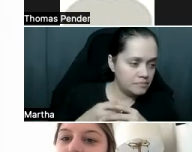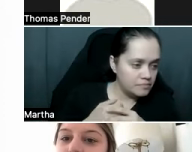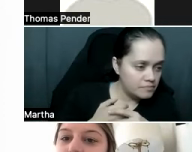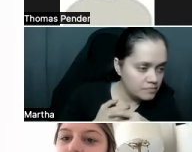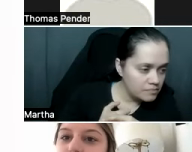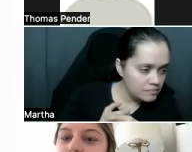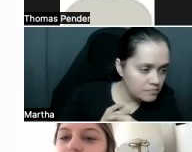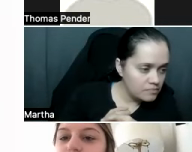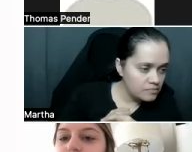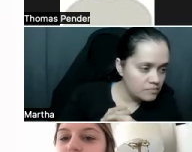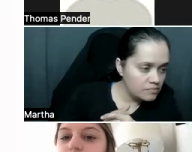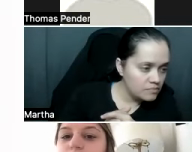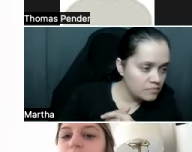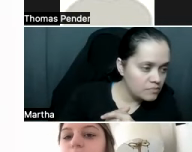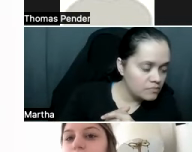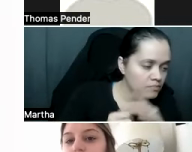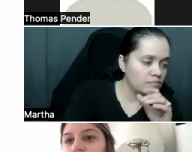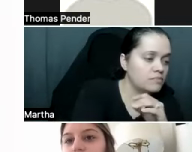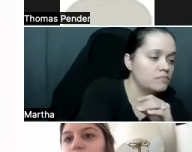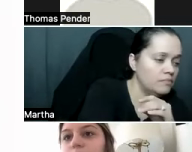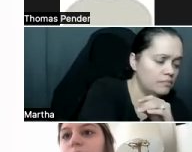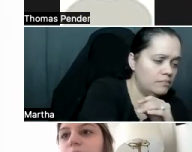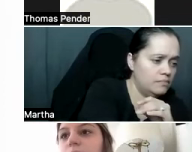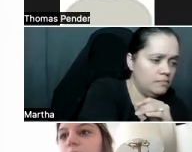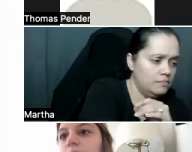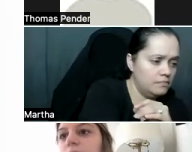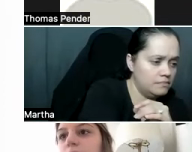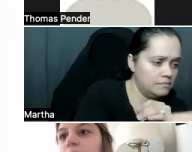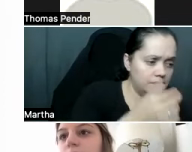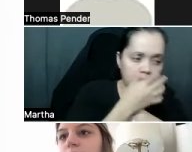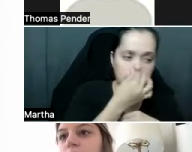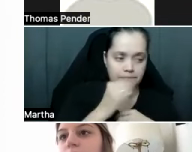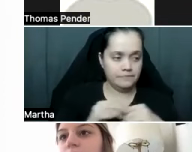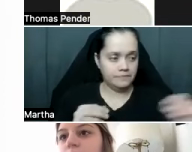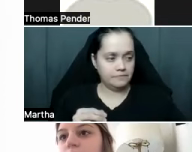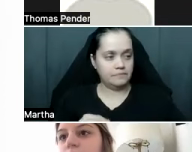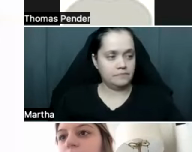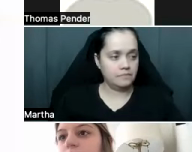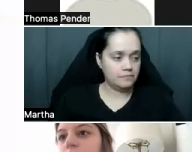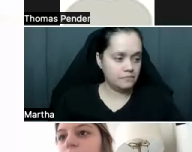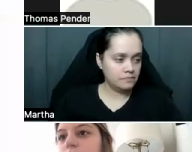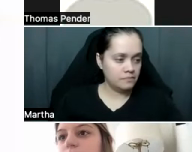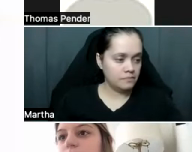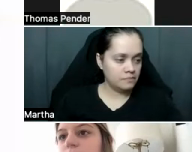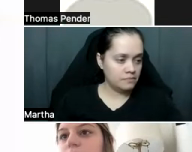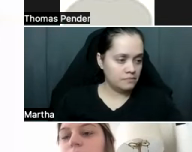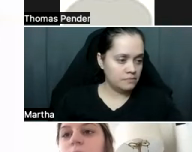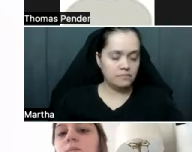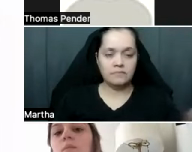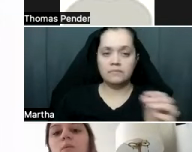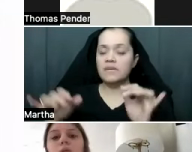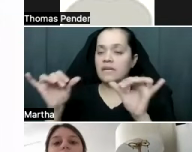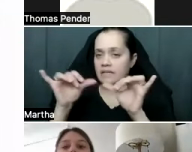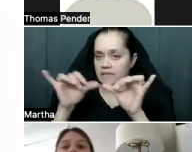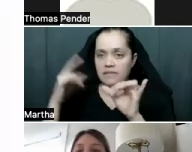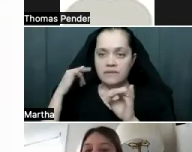All righty, thank you. So there's three things about California, and certainly the size of California is striking, isn't